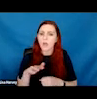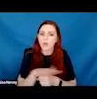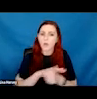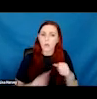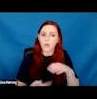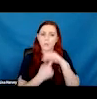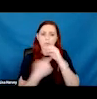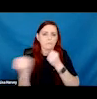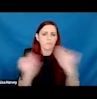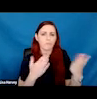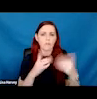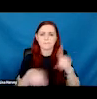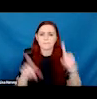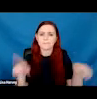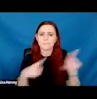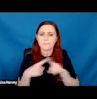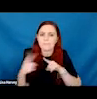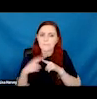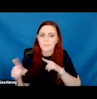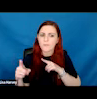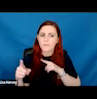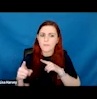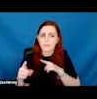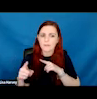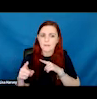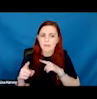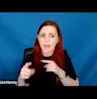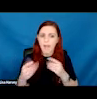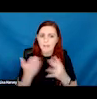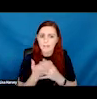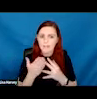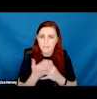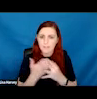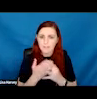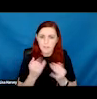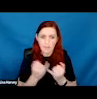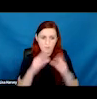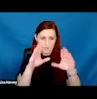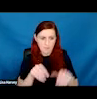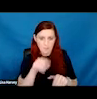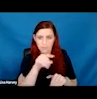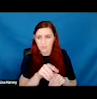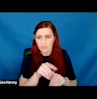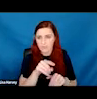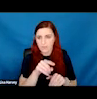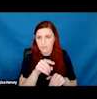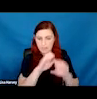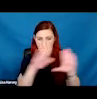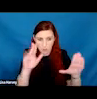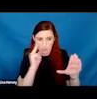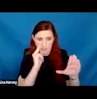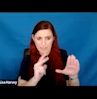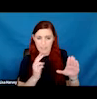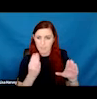with a variety of laws and regulations connected with various core services that we deliver. And on this side, you'll see